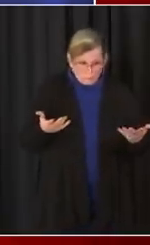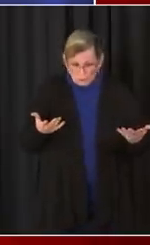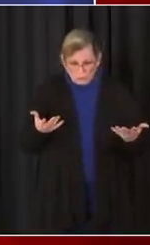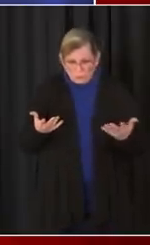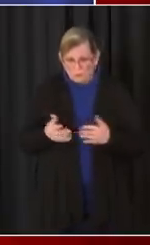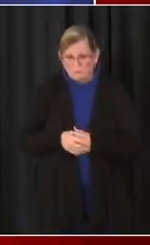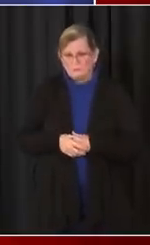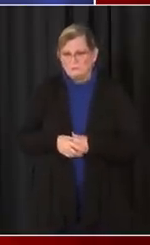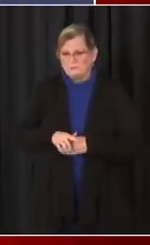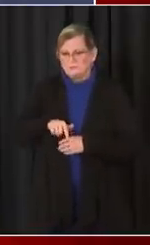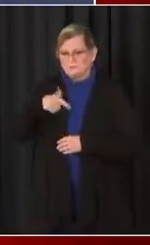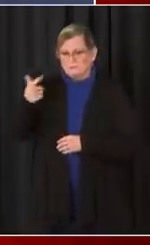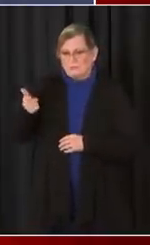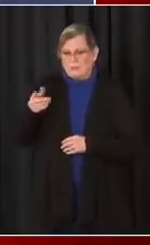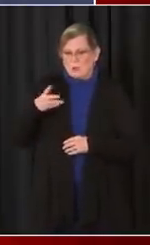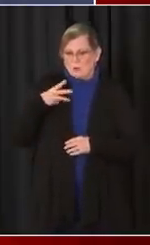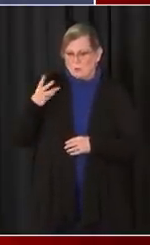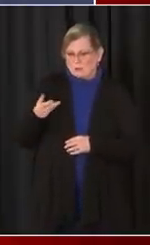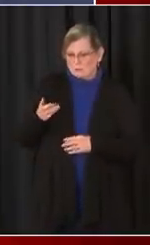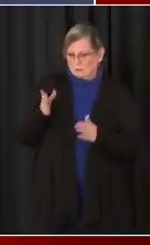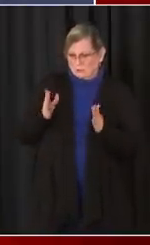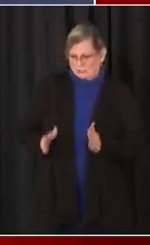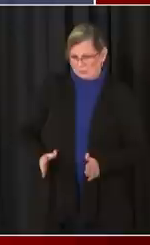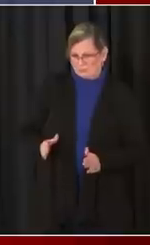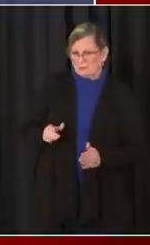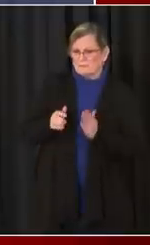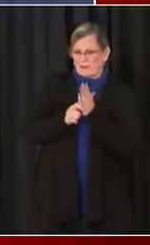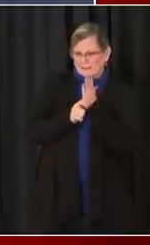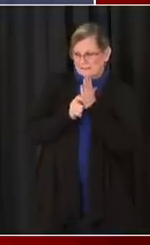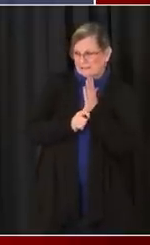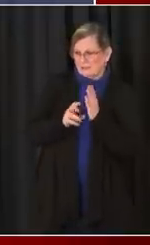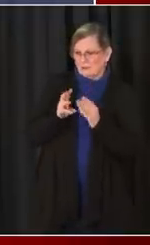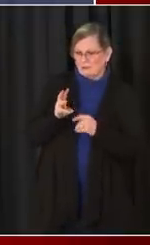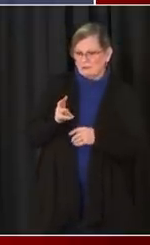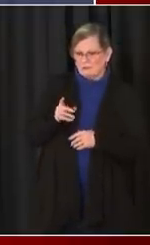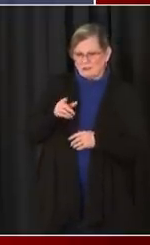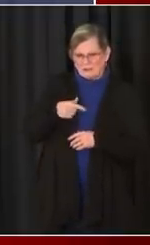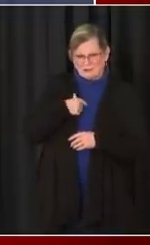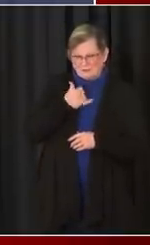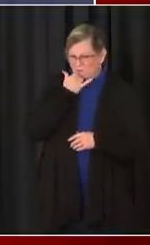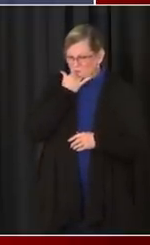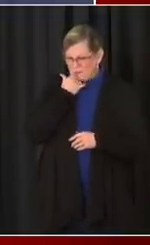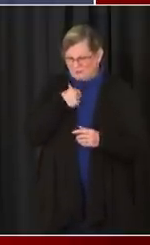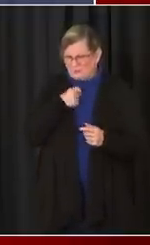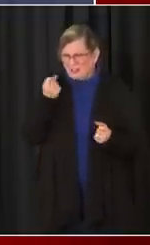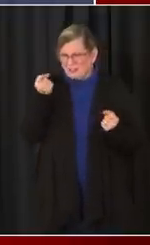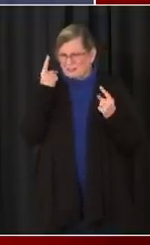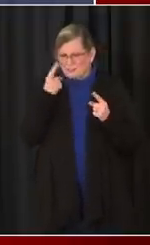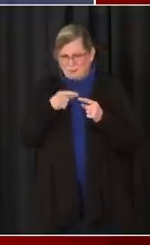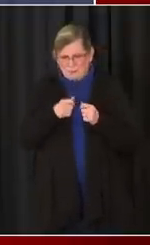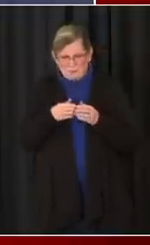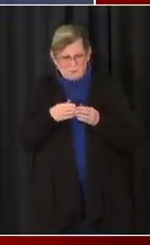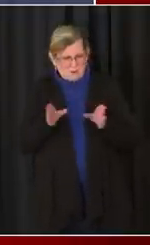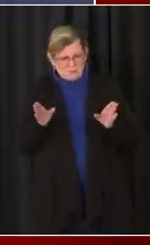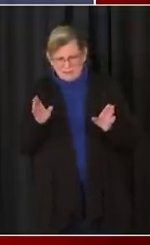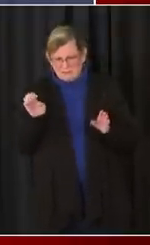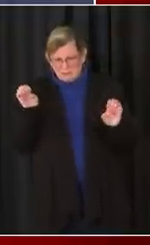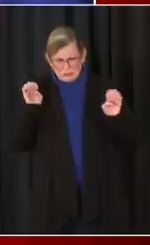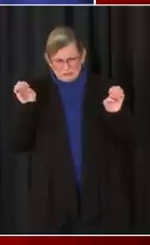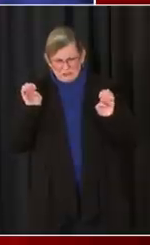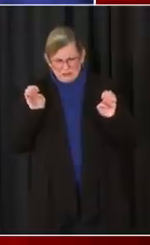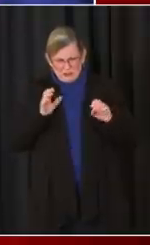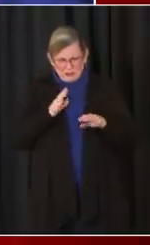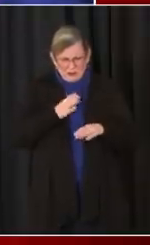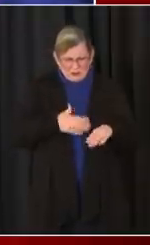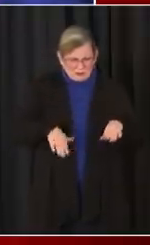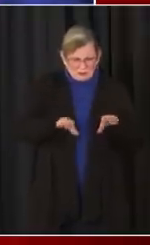Yes. Hi, Jane Recker, Washingtonian. Mayor Bowser, correct me if I'm wrong. My understanding is that with the public emergency, any curfews, business